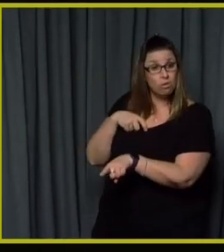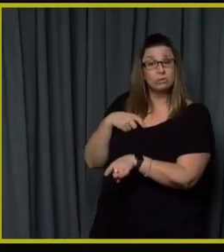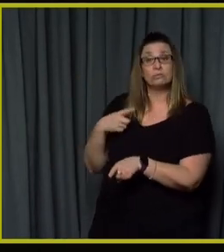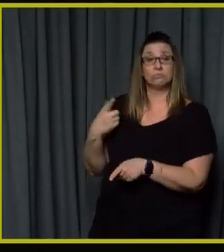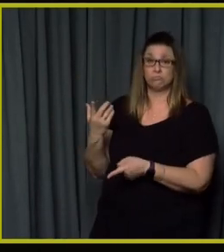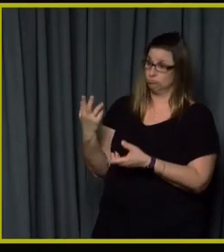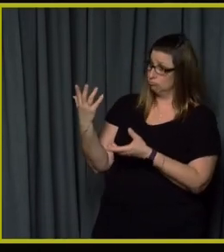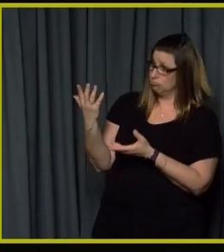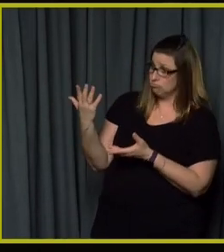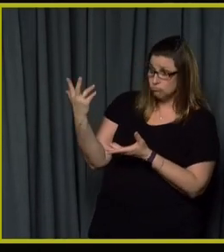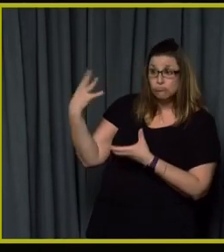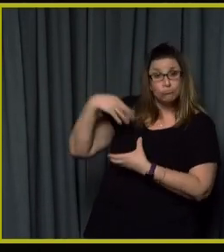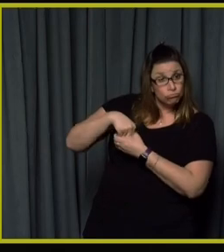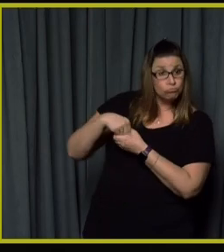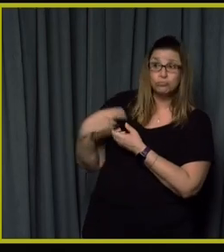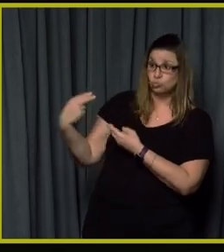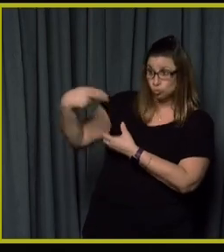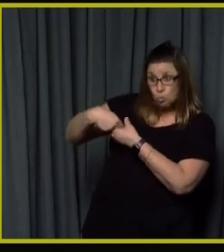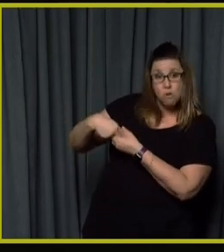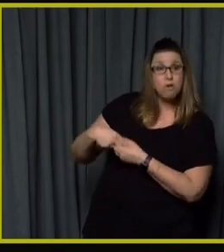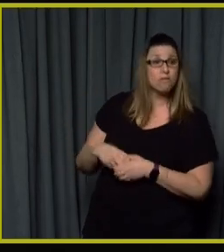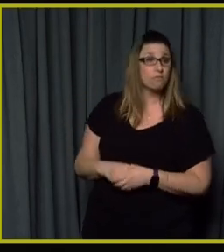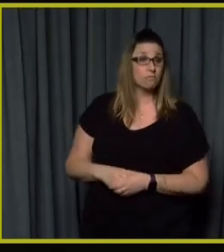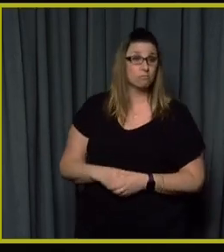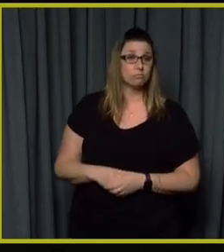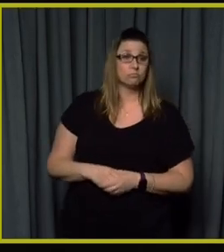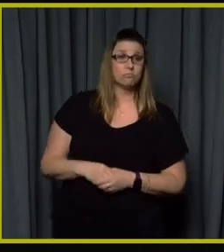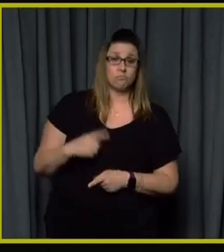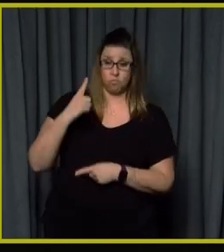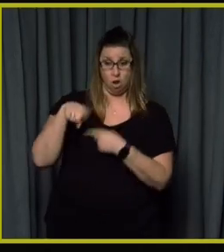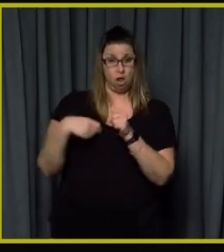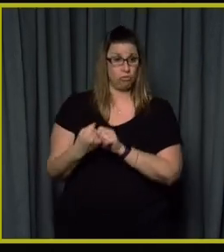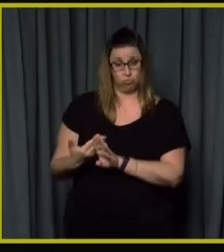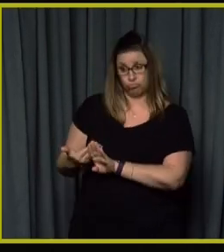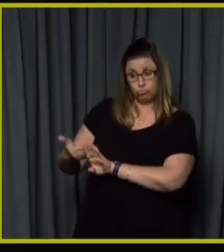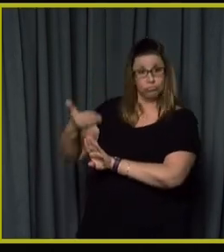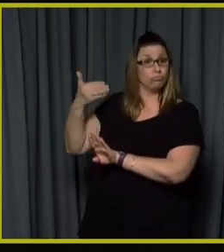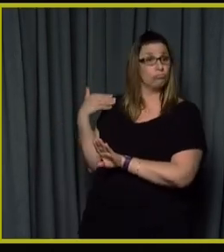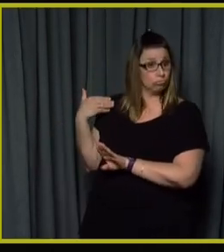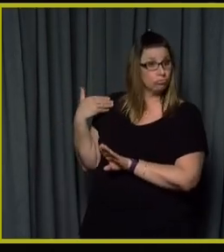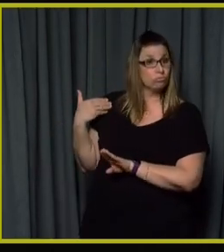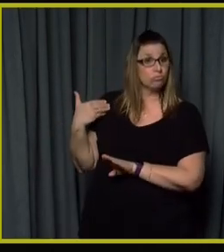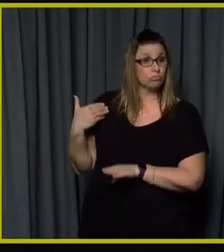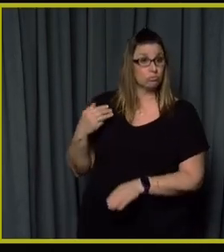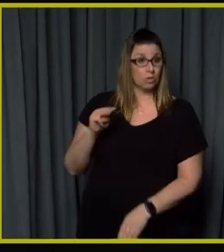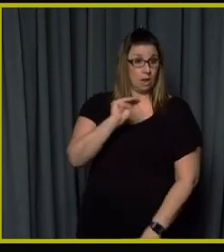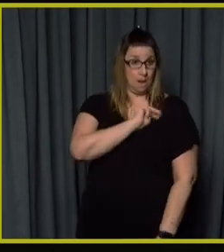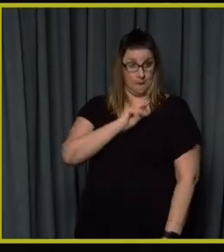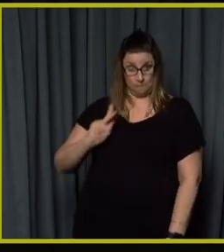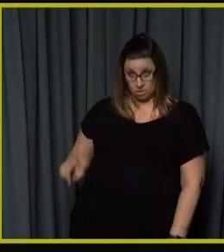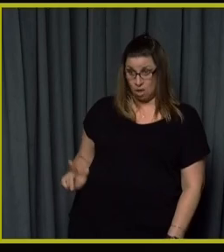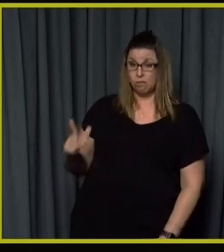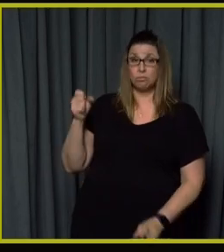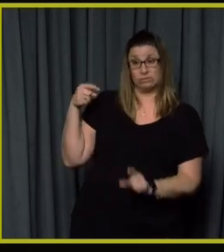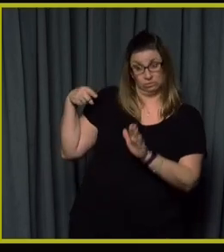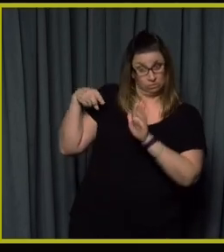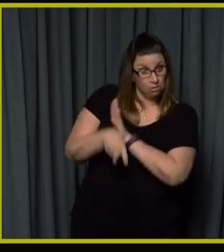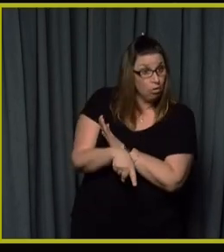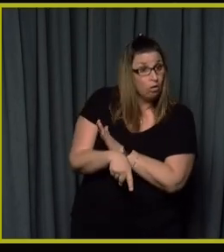year before he was gunned down on a Memphis balcony, I met Dr. King and Fannie Lou